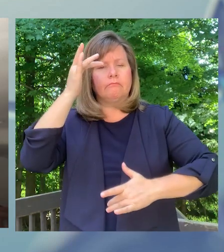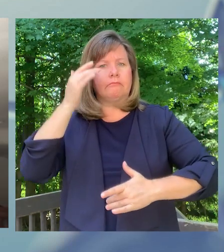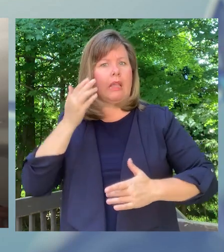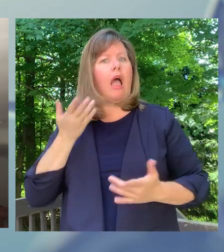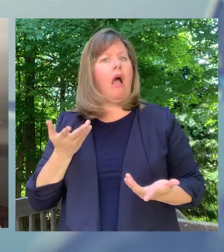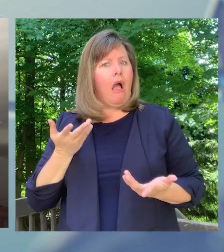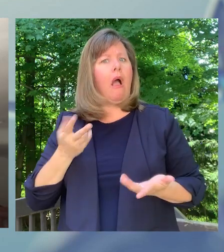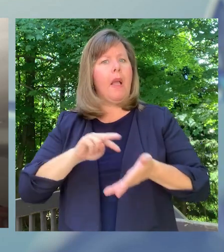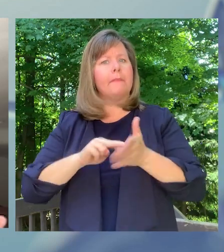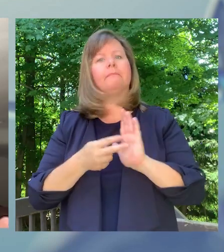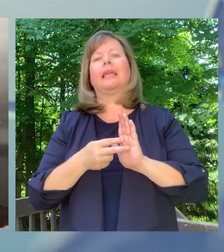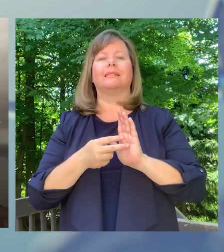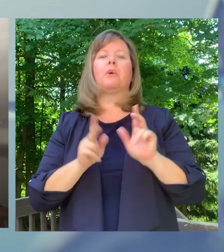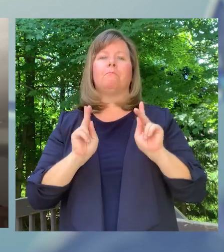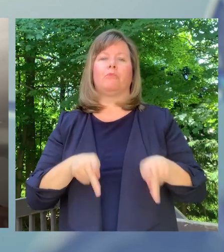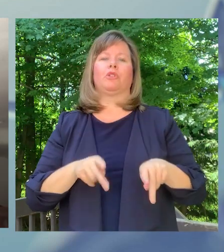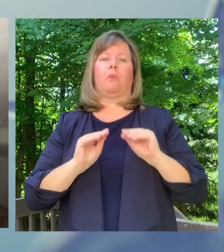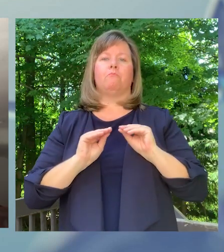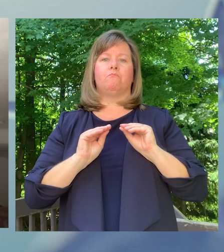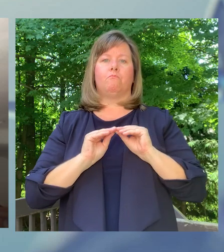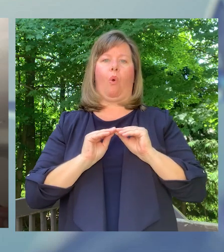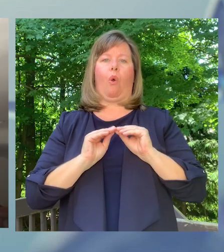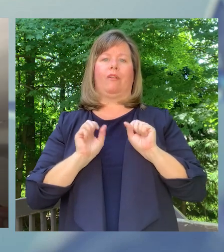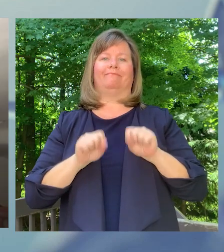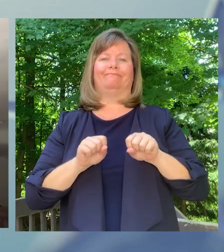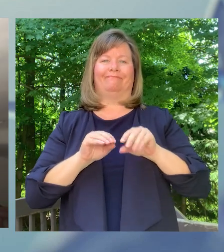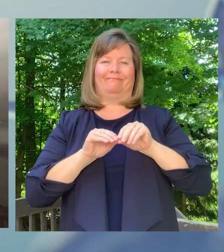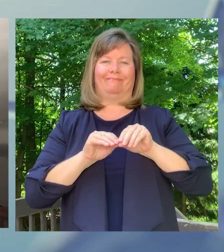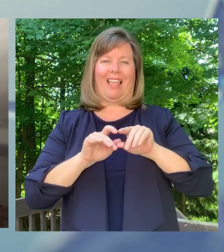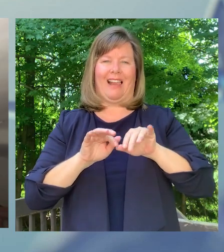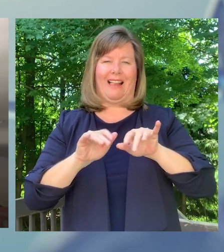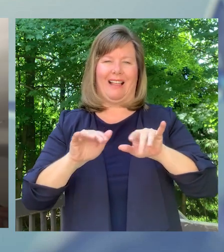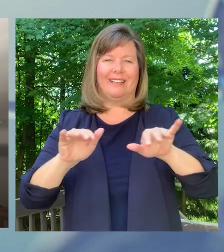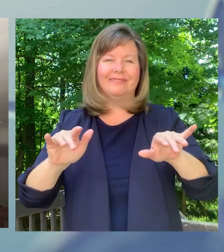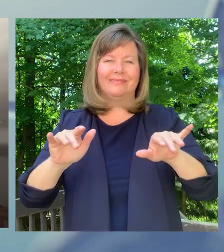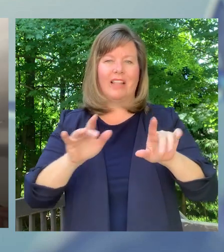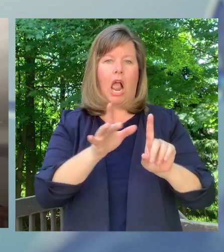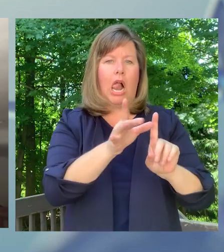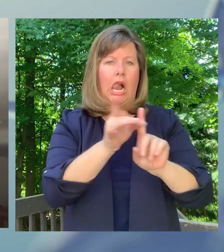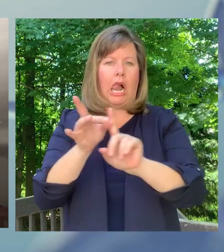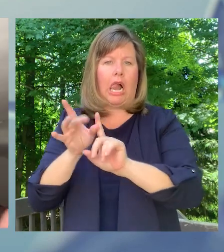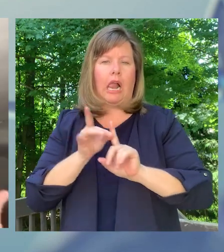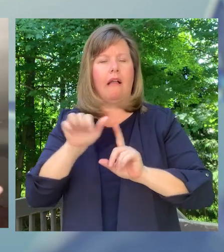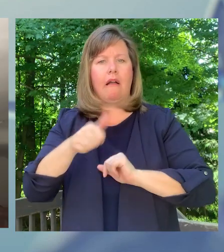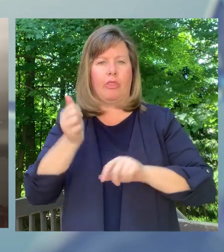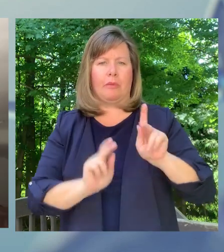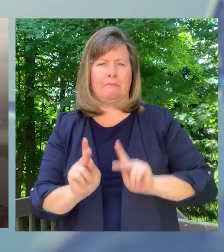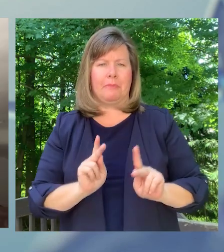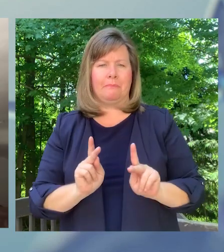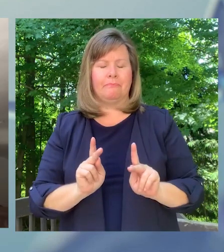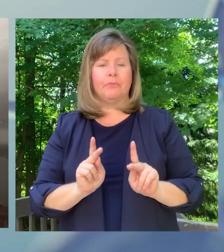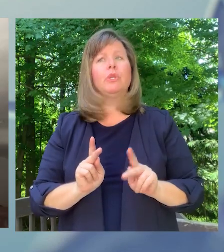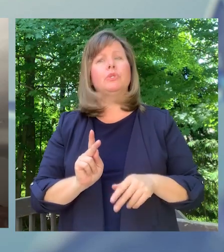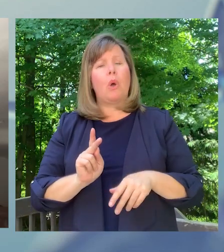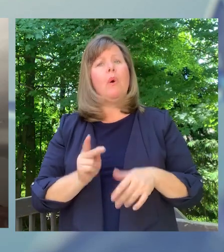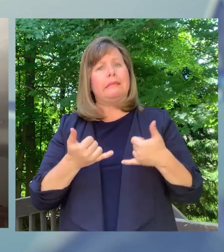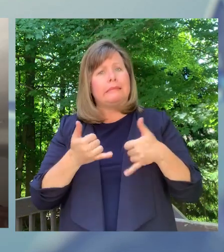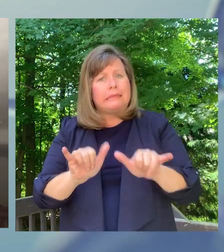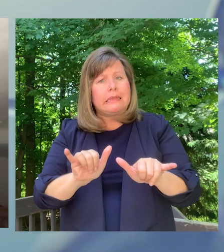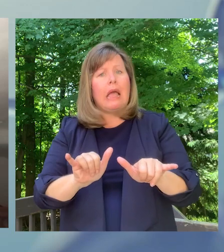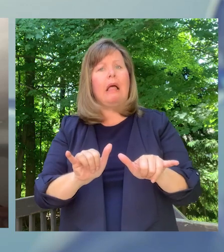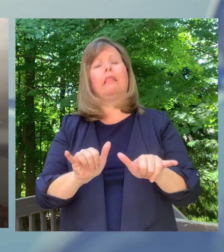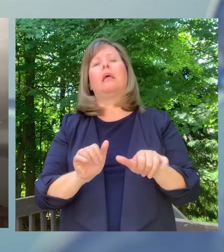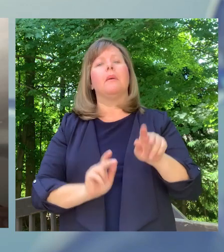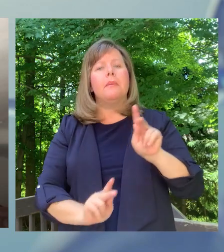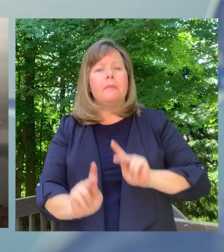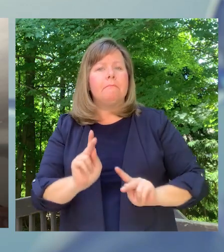also suggest that a person is more contagious. So the symptom profile is changing. It's still impossible for an